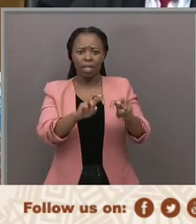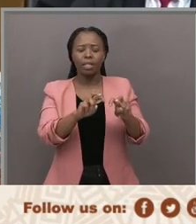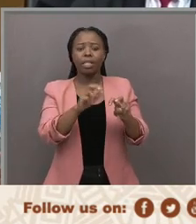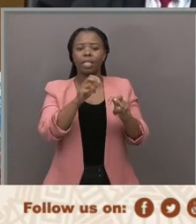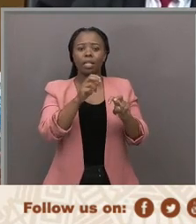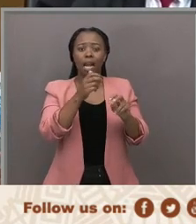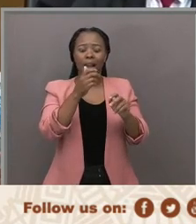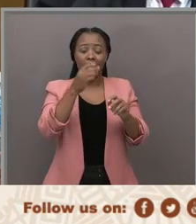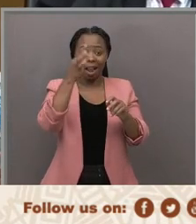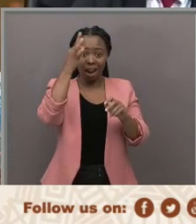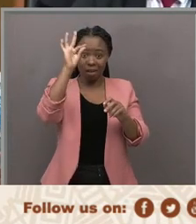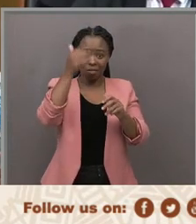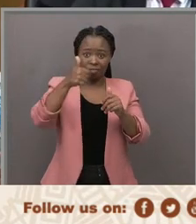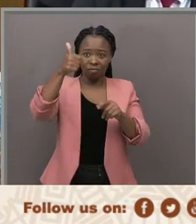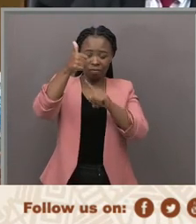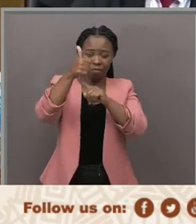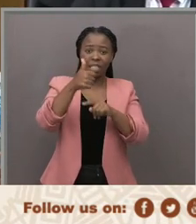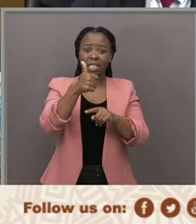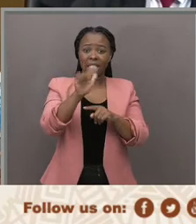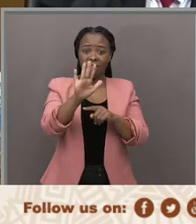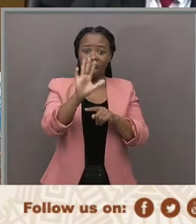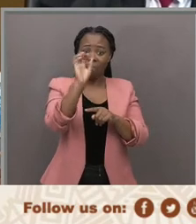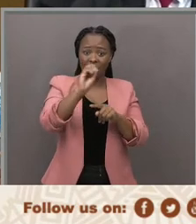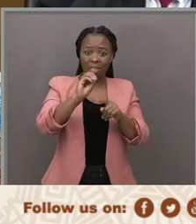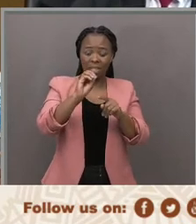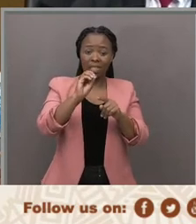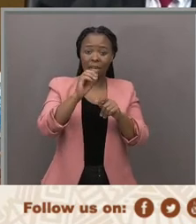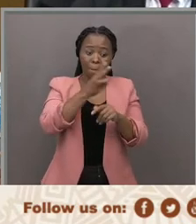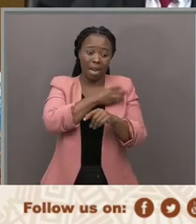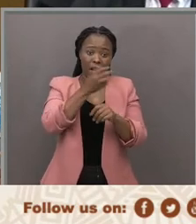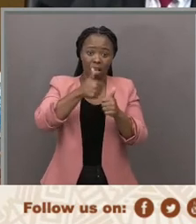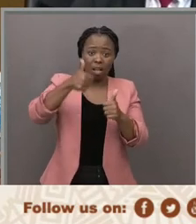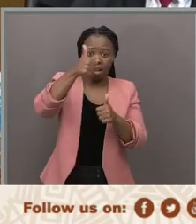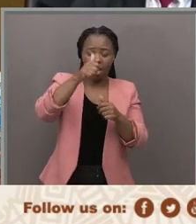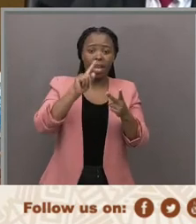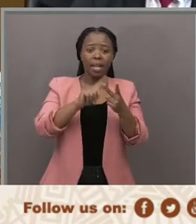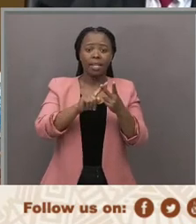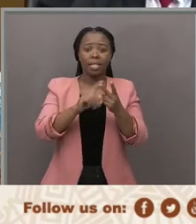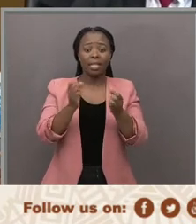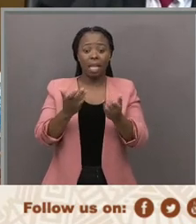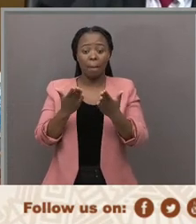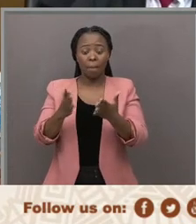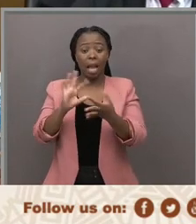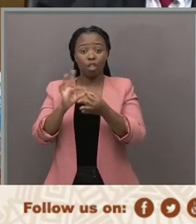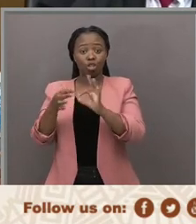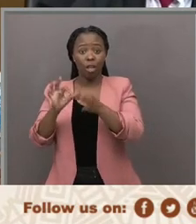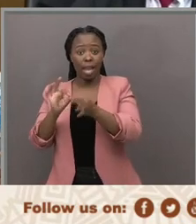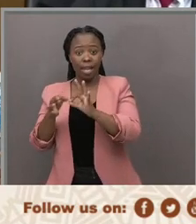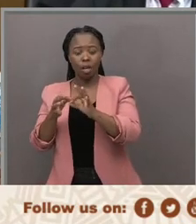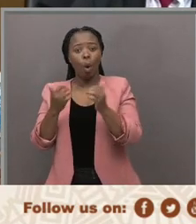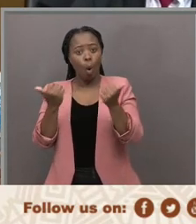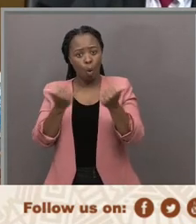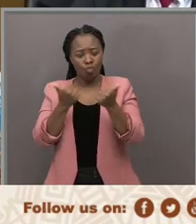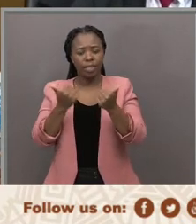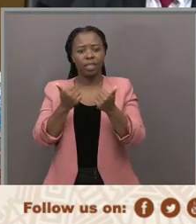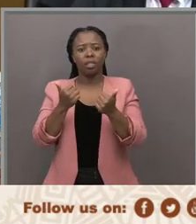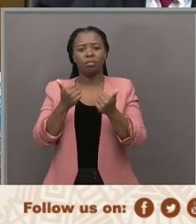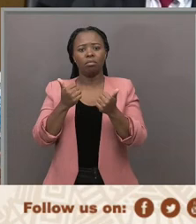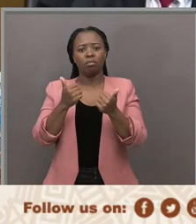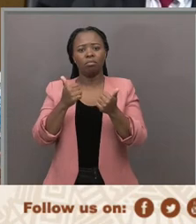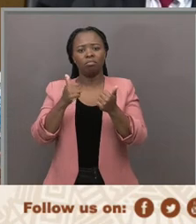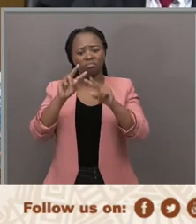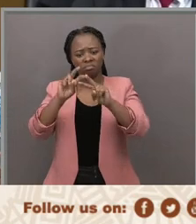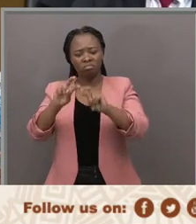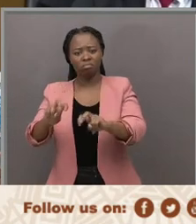65% of senior managers and 70% of supply chain managers in Gauteng have already been vetted. In